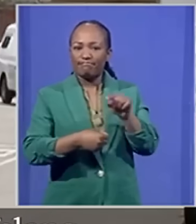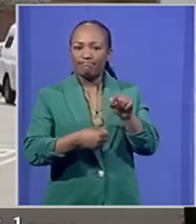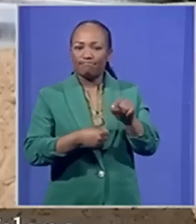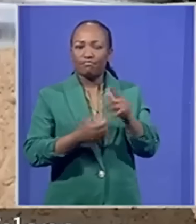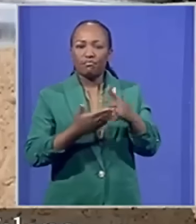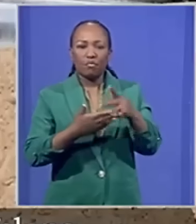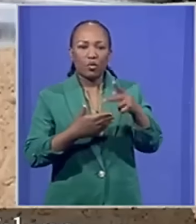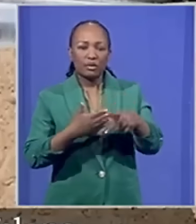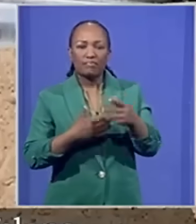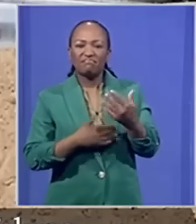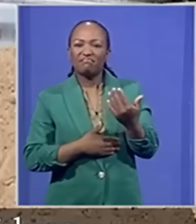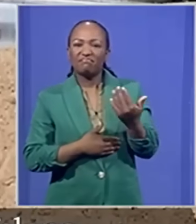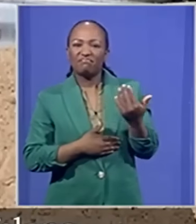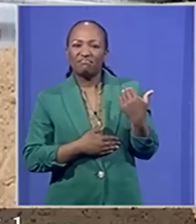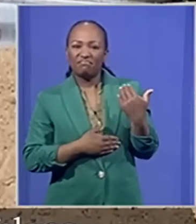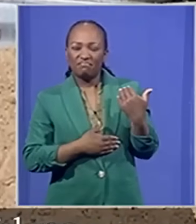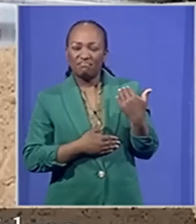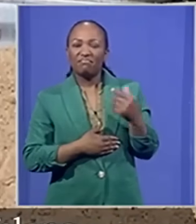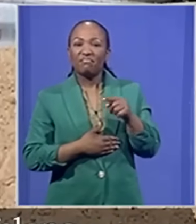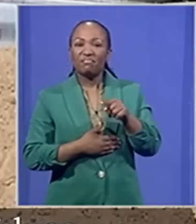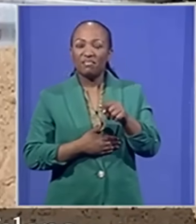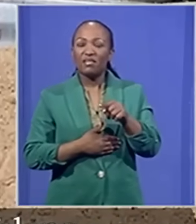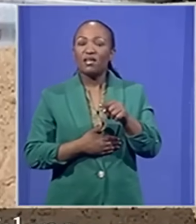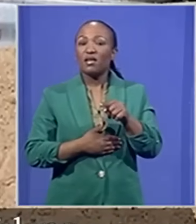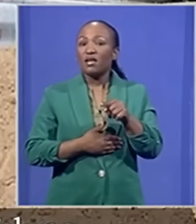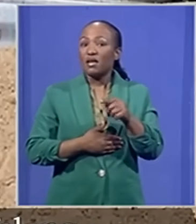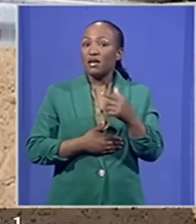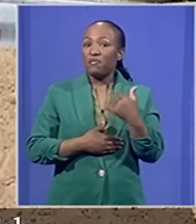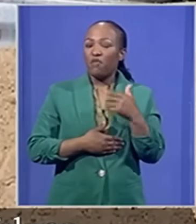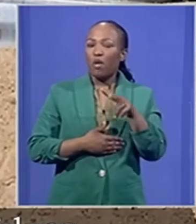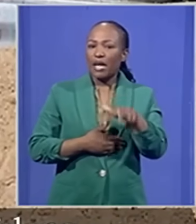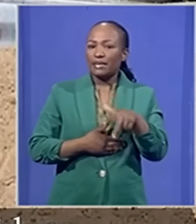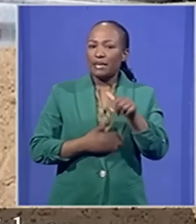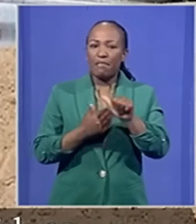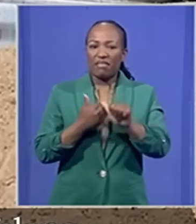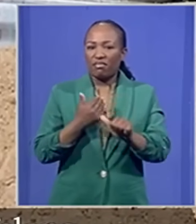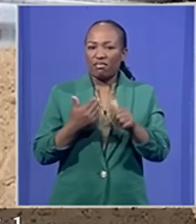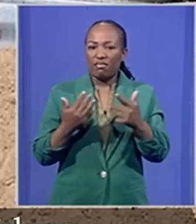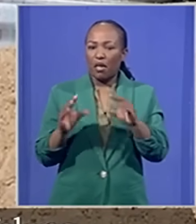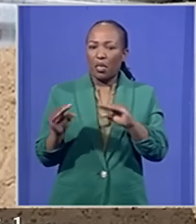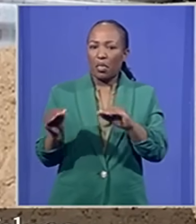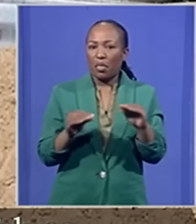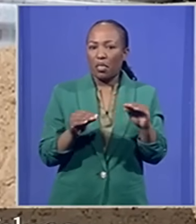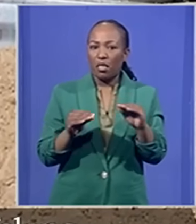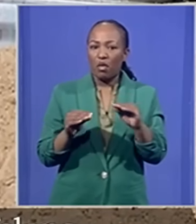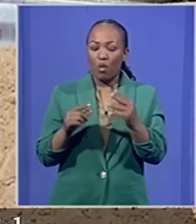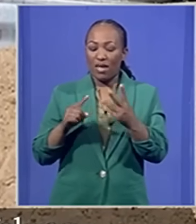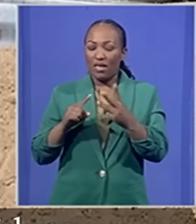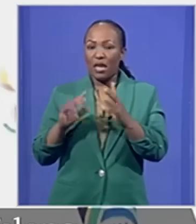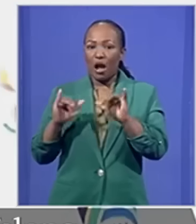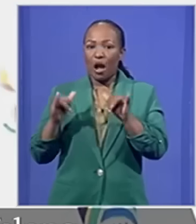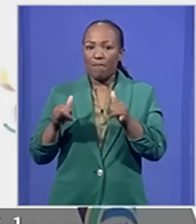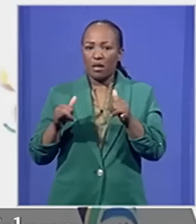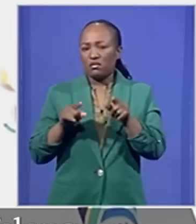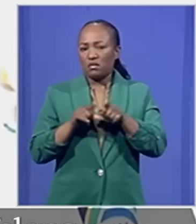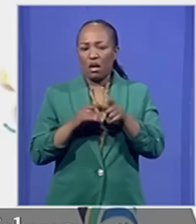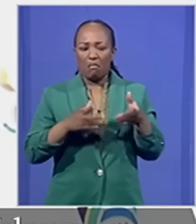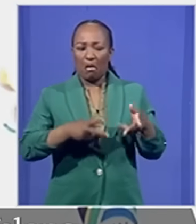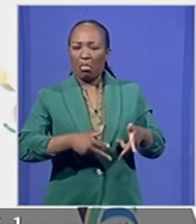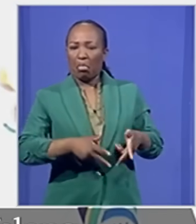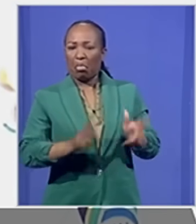khutlile dikgwedi di le 18 tse di fetileng morago ga gore rakonteraka wa boraro a iphuaganye. Now what